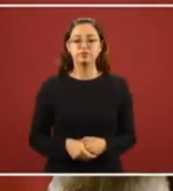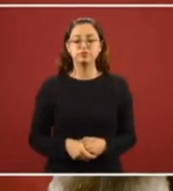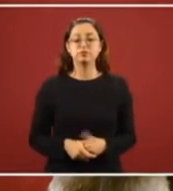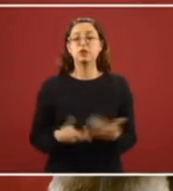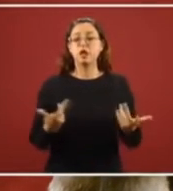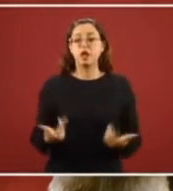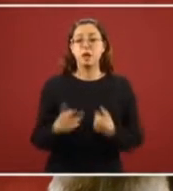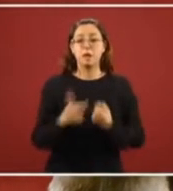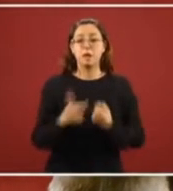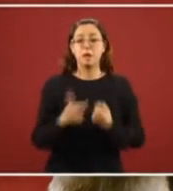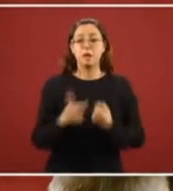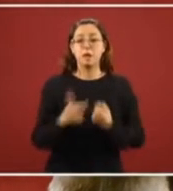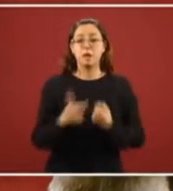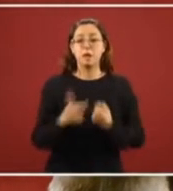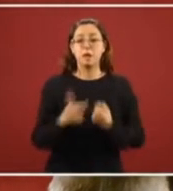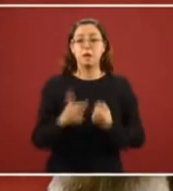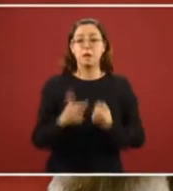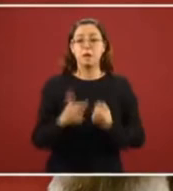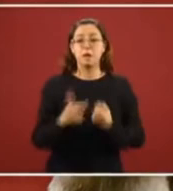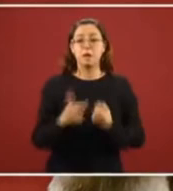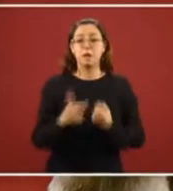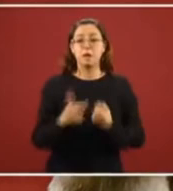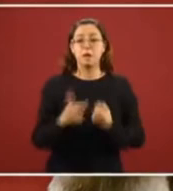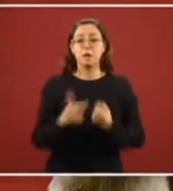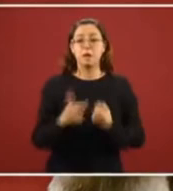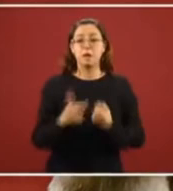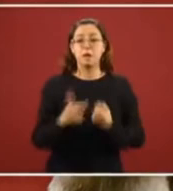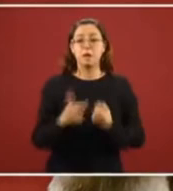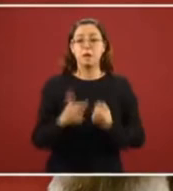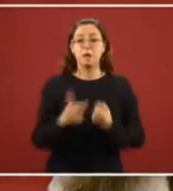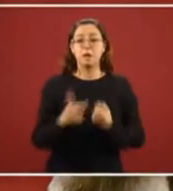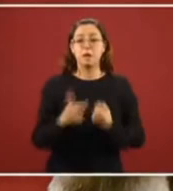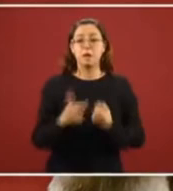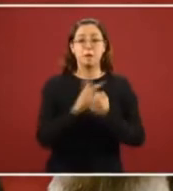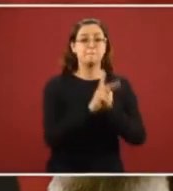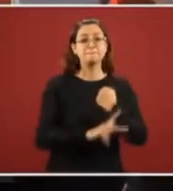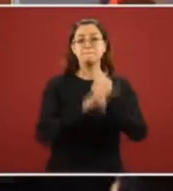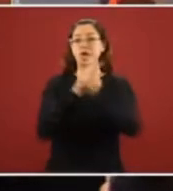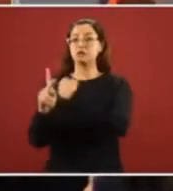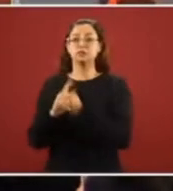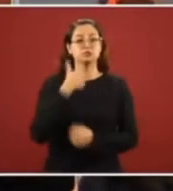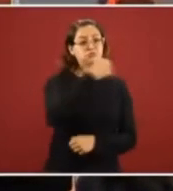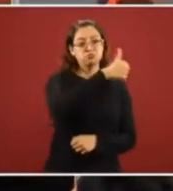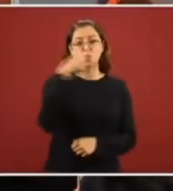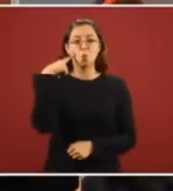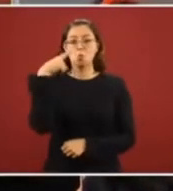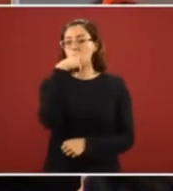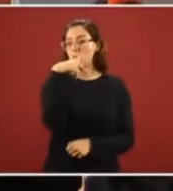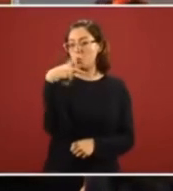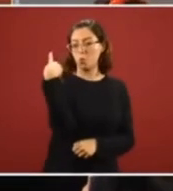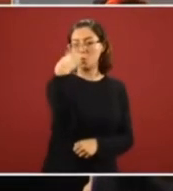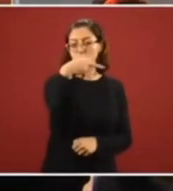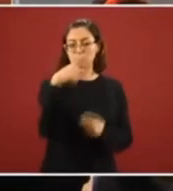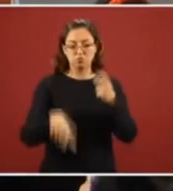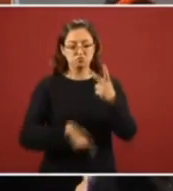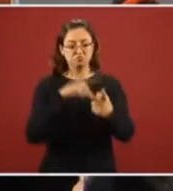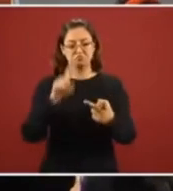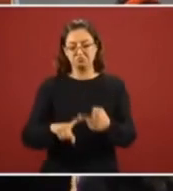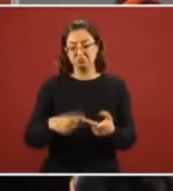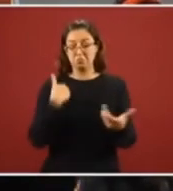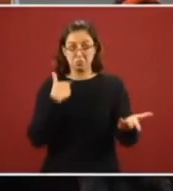the self-determination of the peoples the non